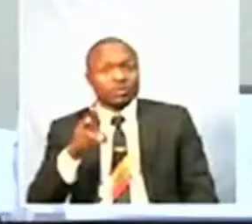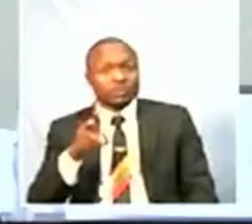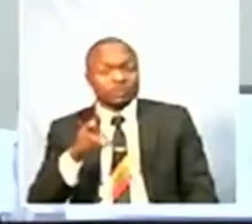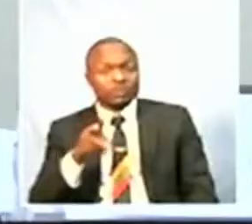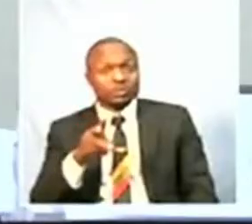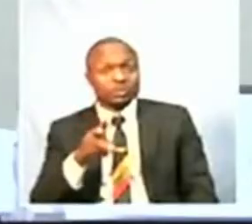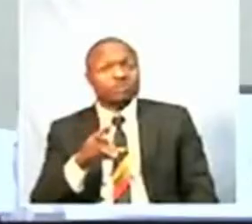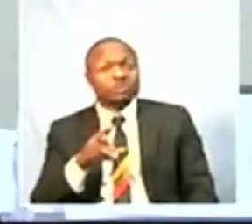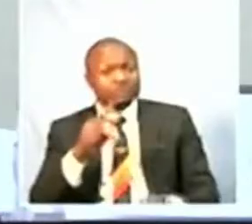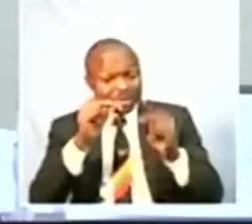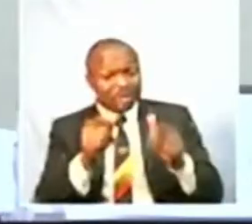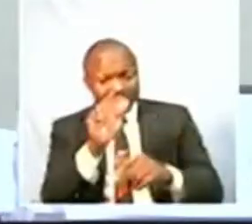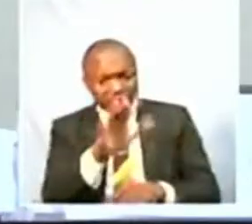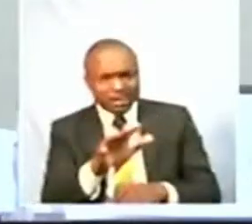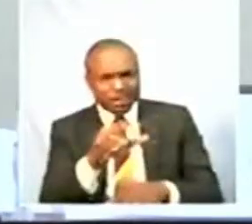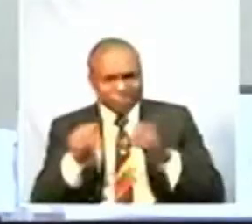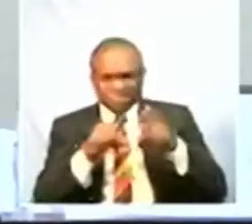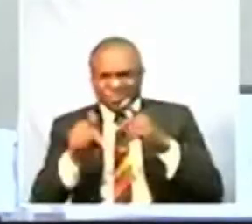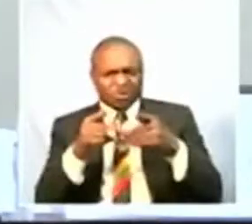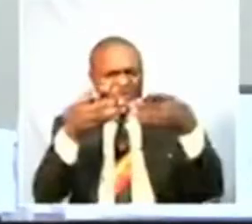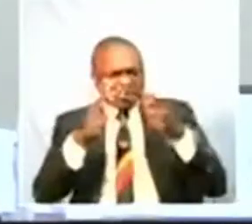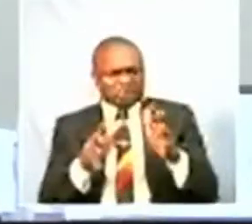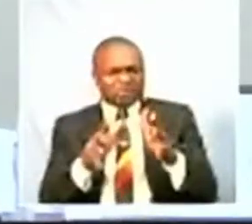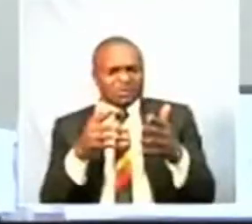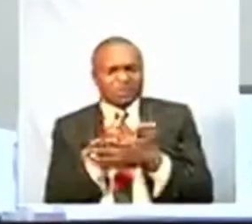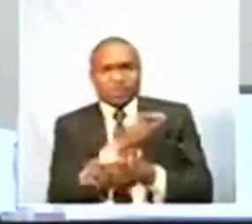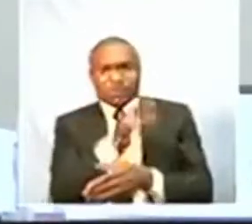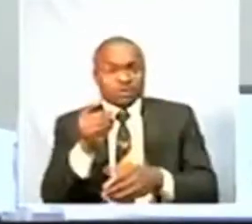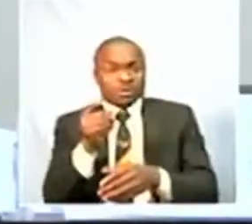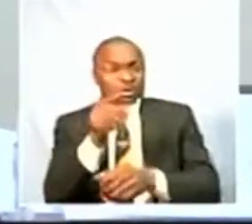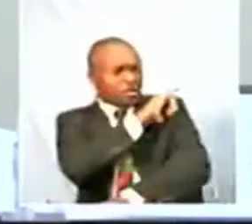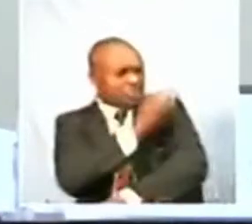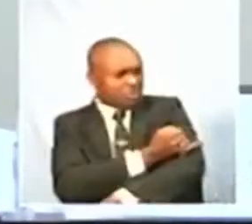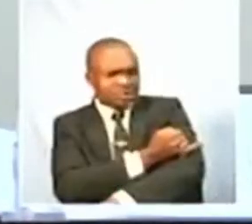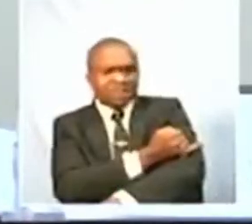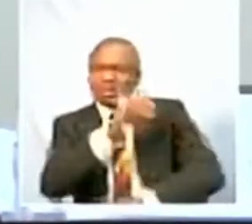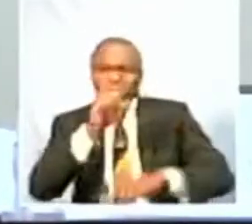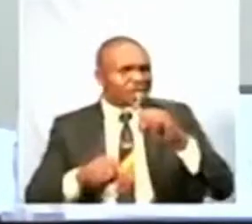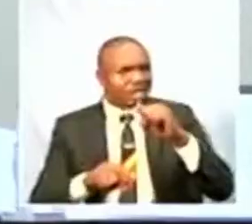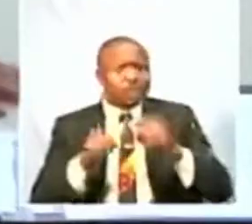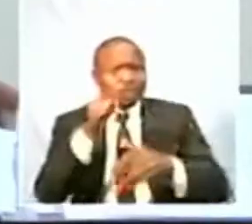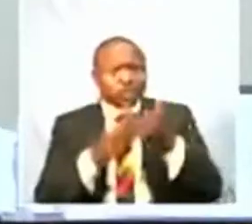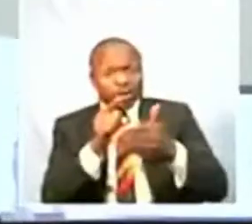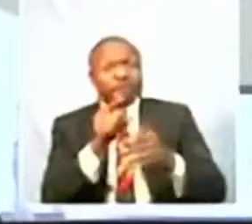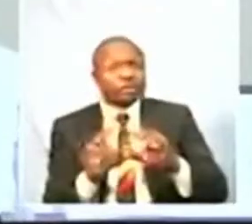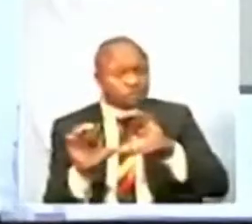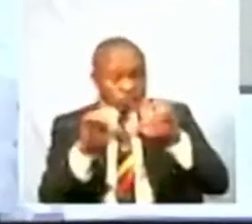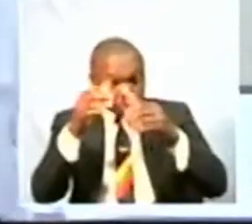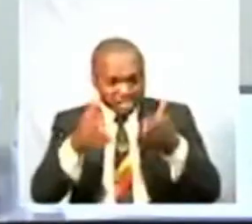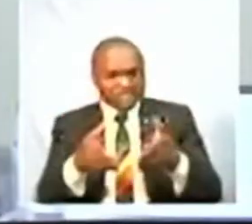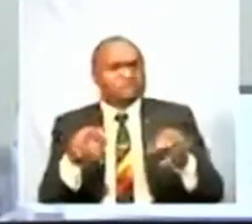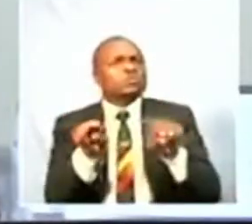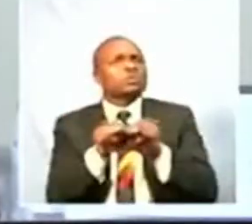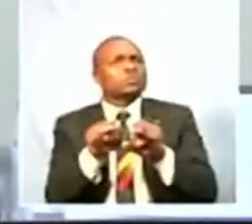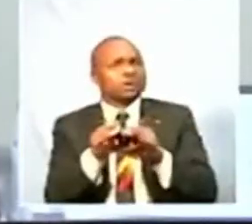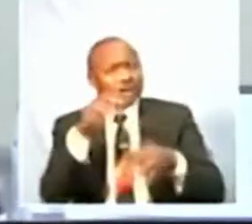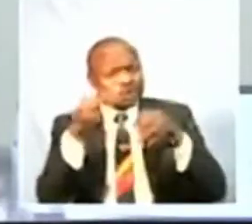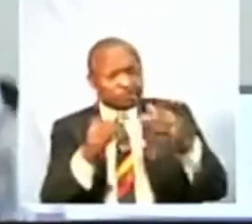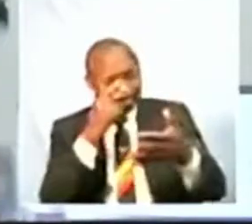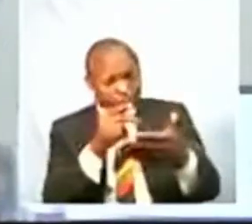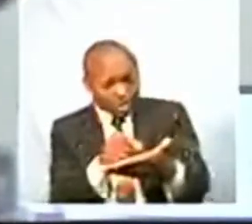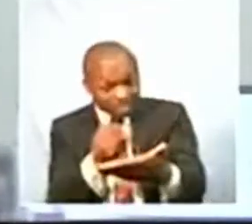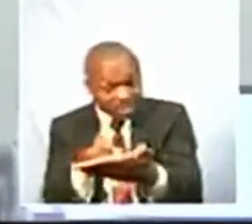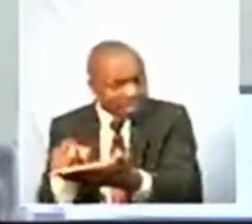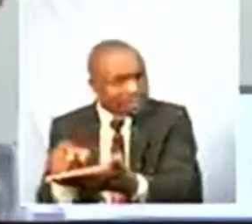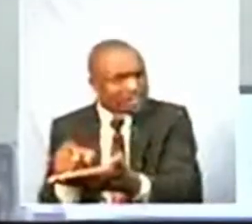Because people have lost fear. You are immune. You can't do it. Whatever you do here is normal. If you look at